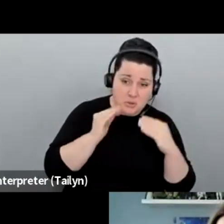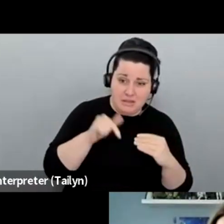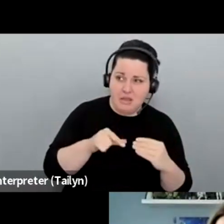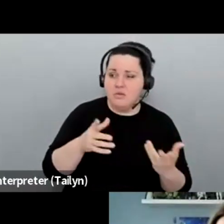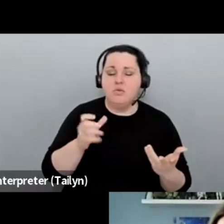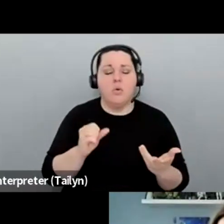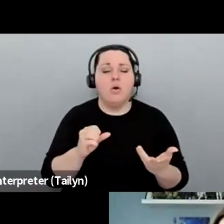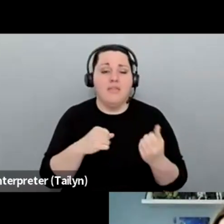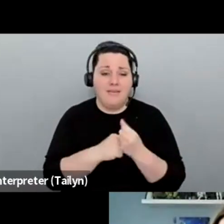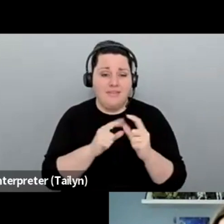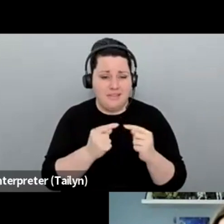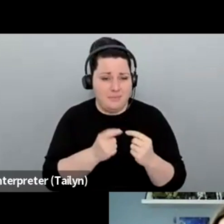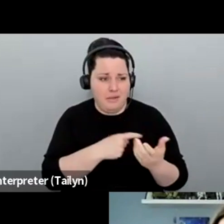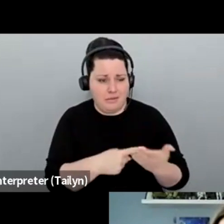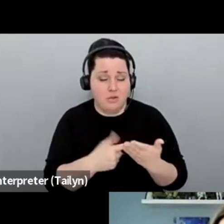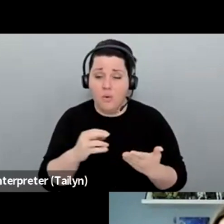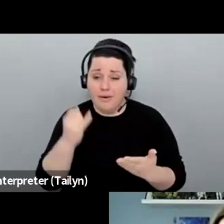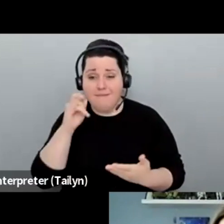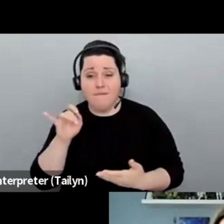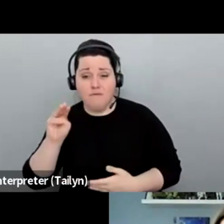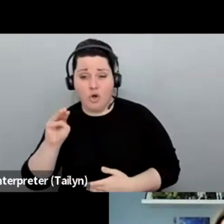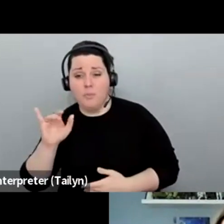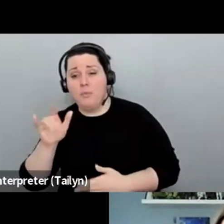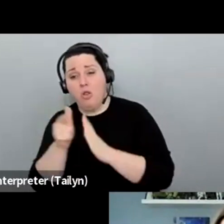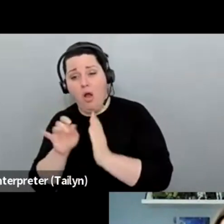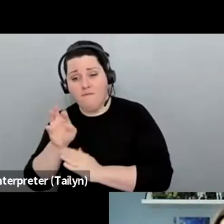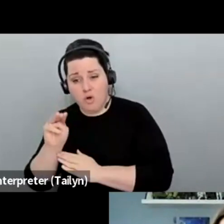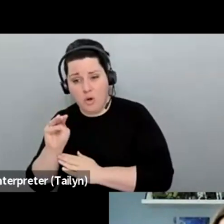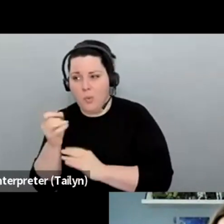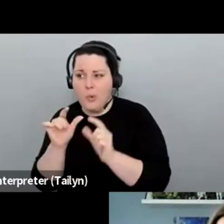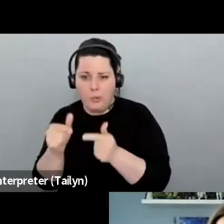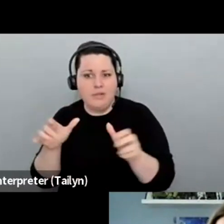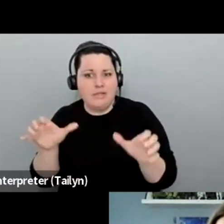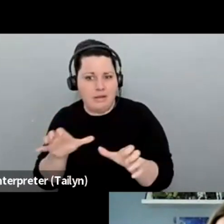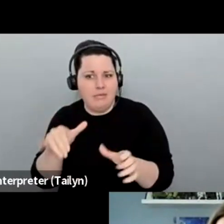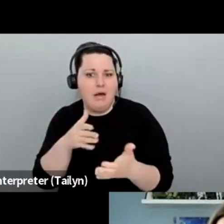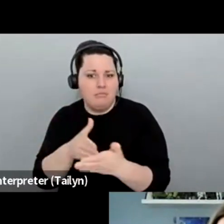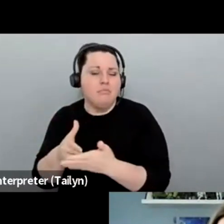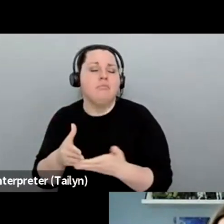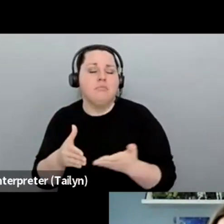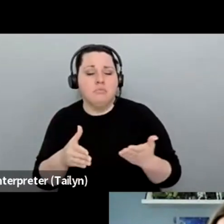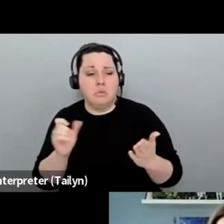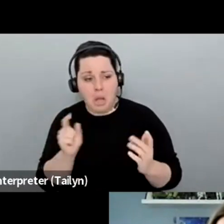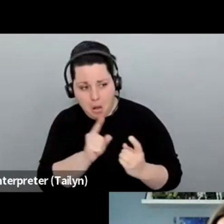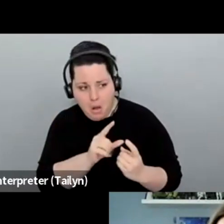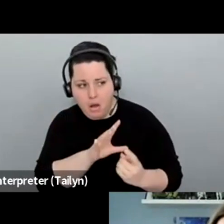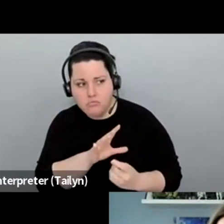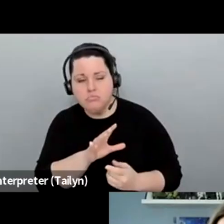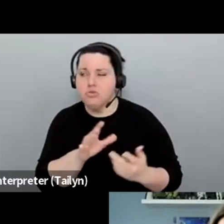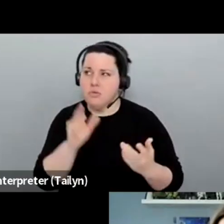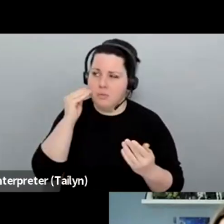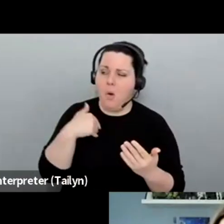would look like. Or if you get approached by a firm or a group, that does this kind of litigation, considering what your options are